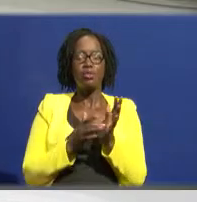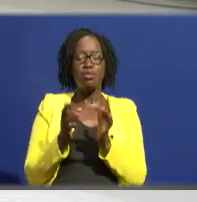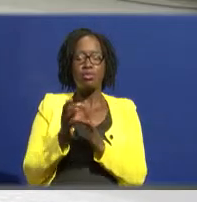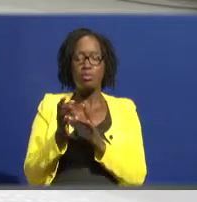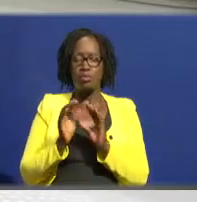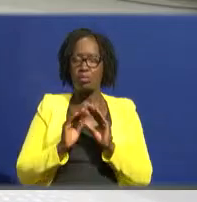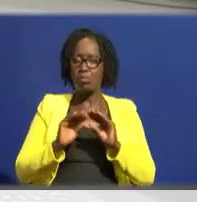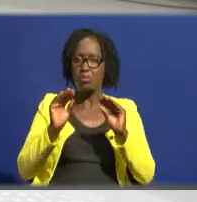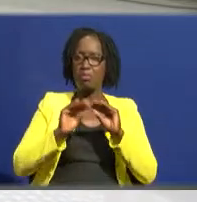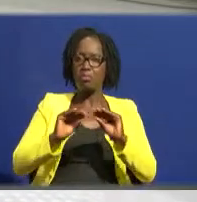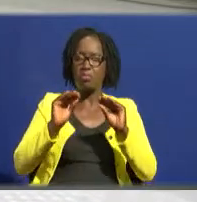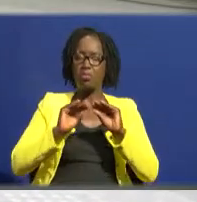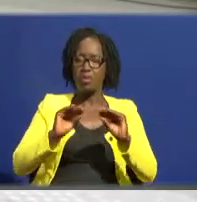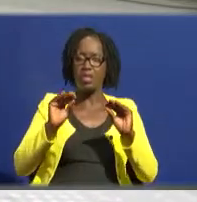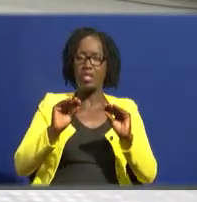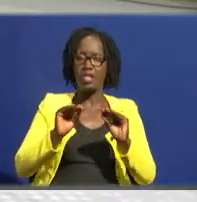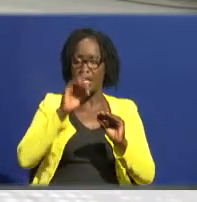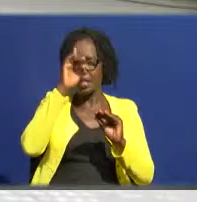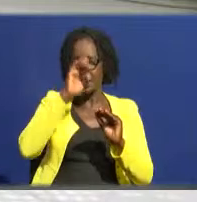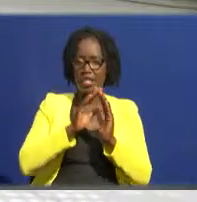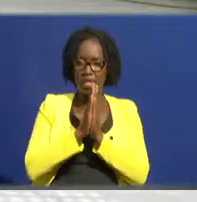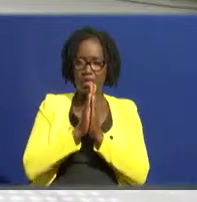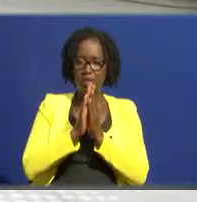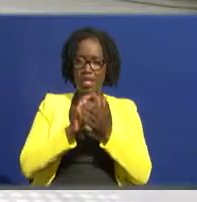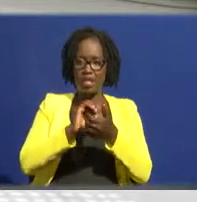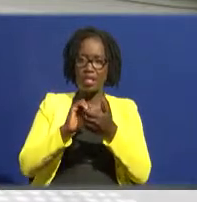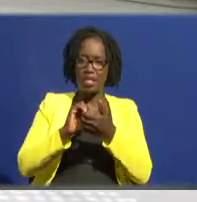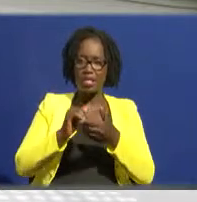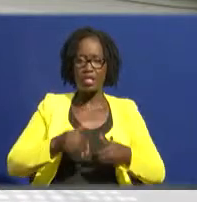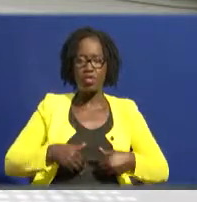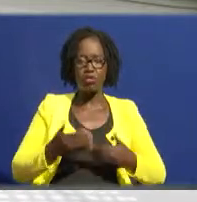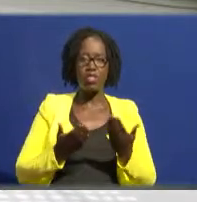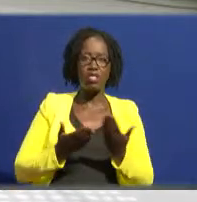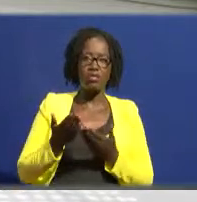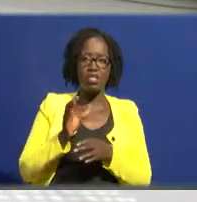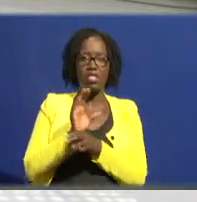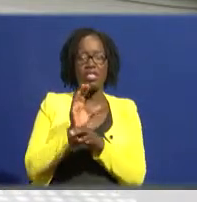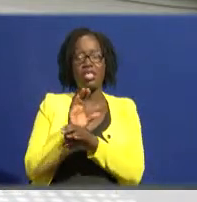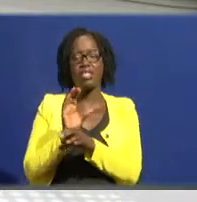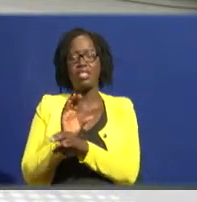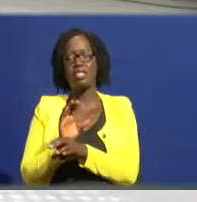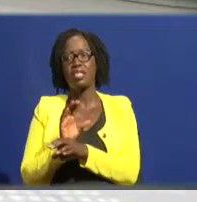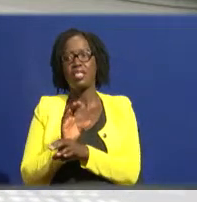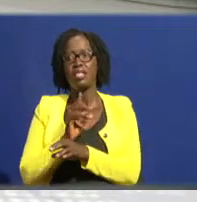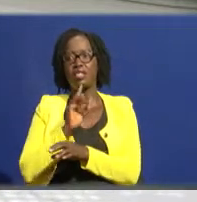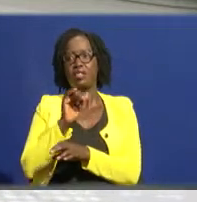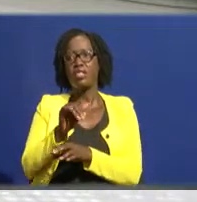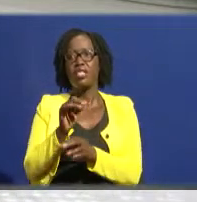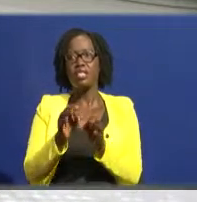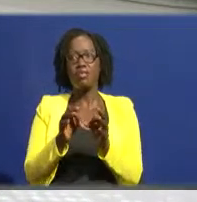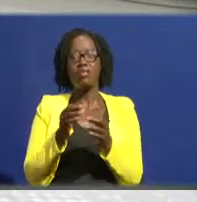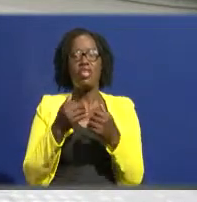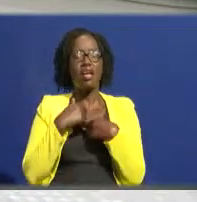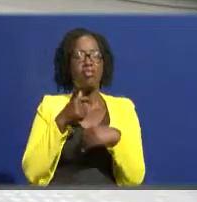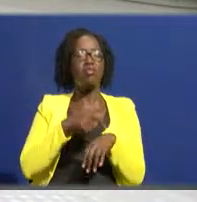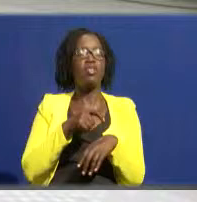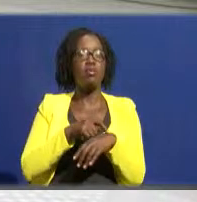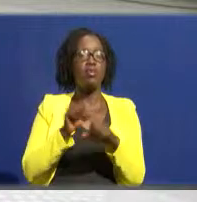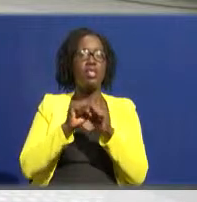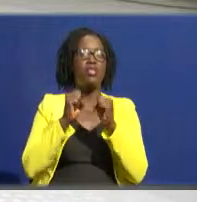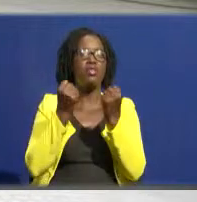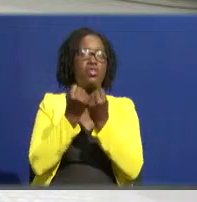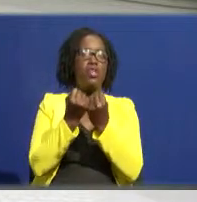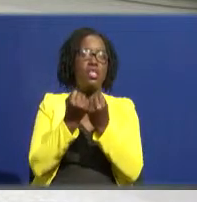and serious prayers and engage them in the youth services in churches. Mm-hmm. So at least even if they have time, they can